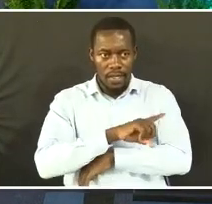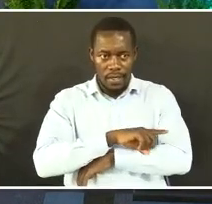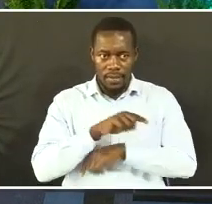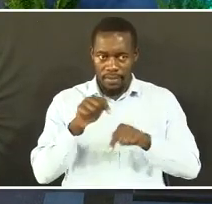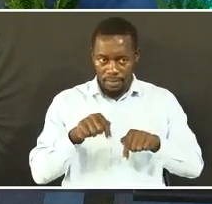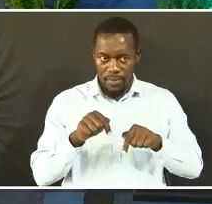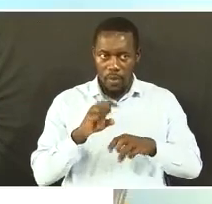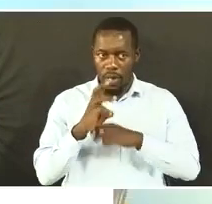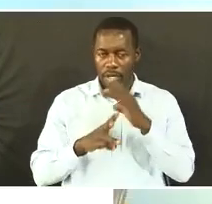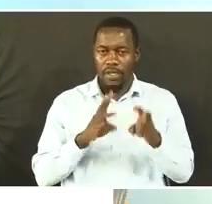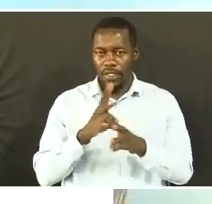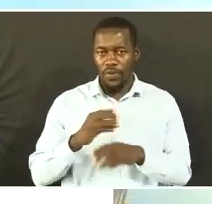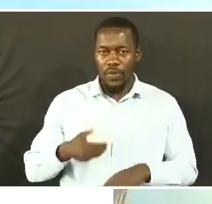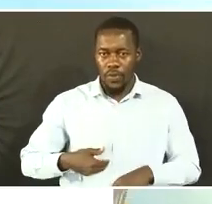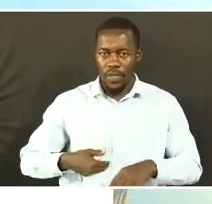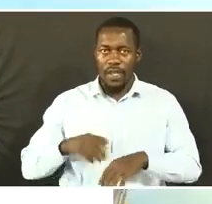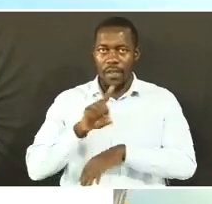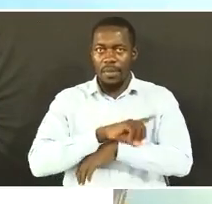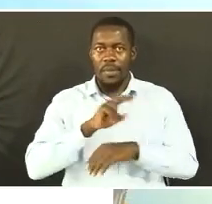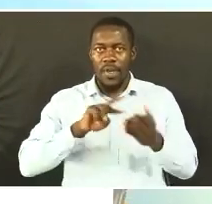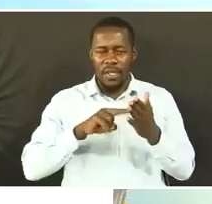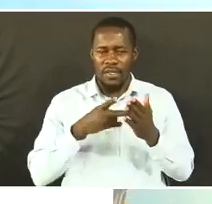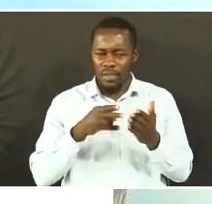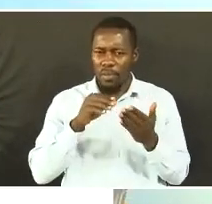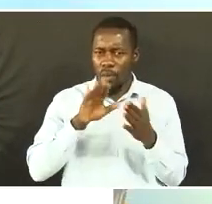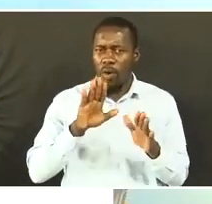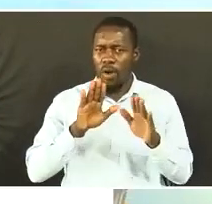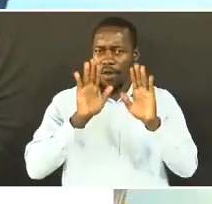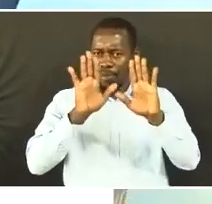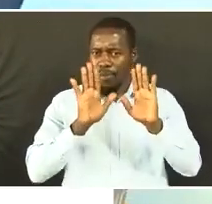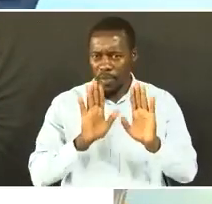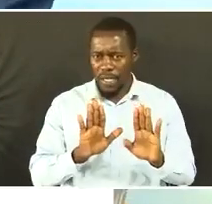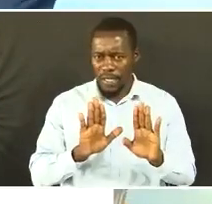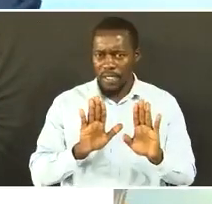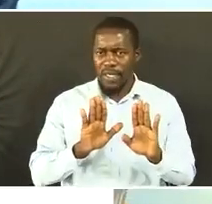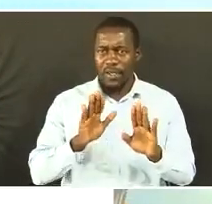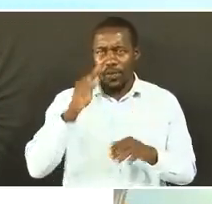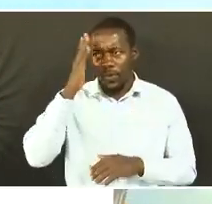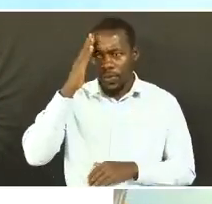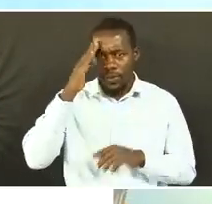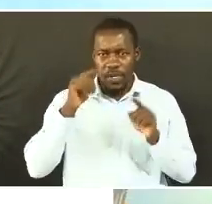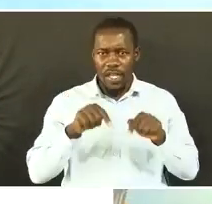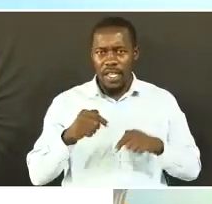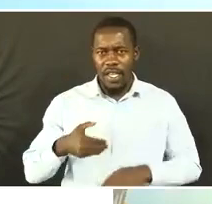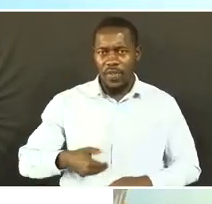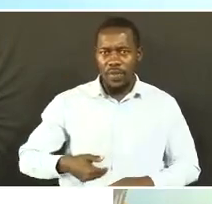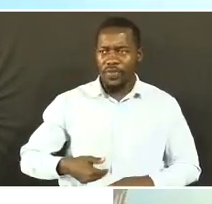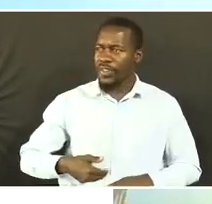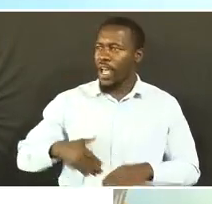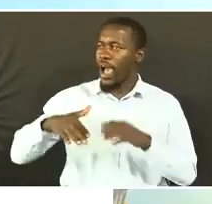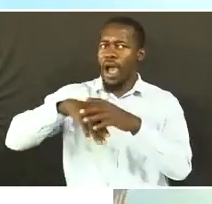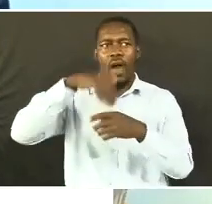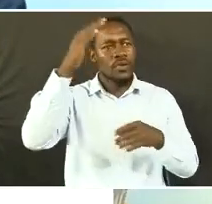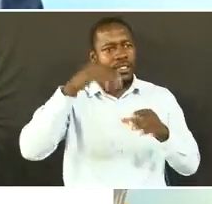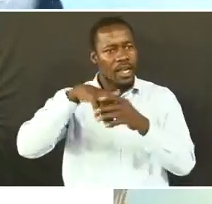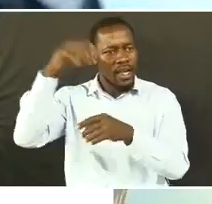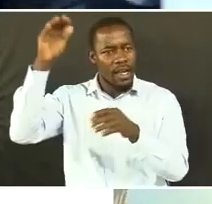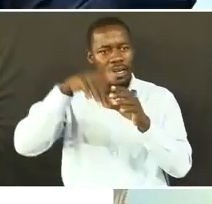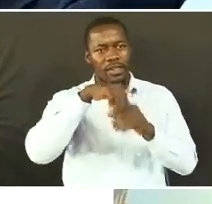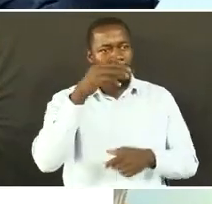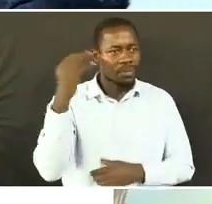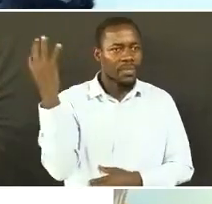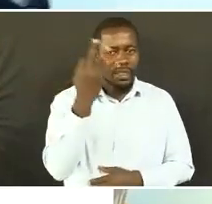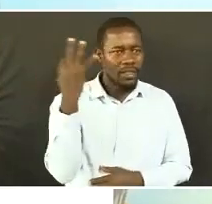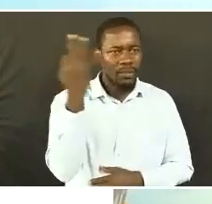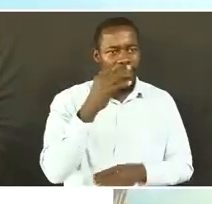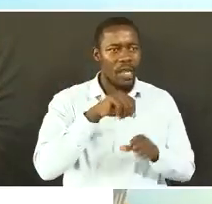calendar in the global church calendar. And today we know that our young people are out there ringing the message,